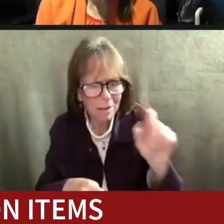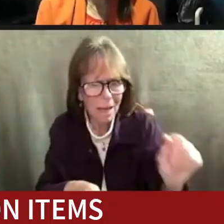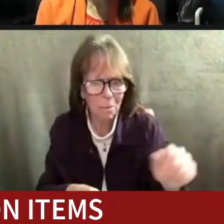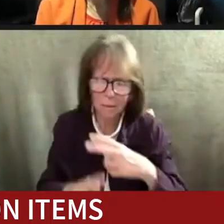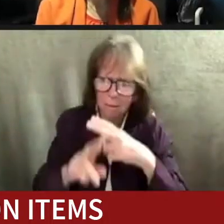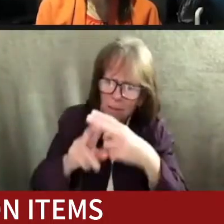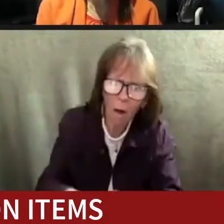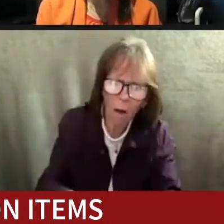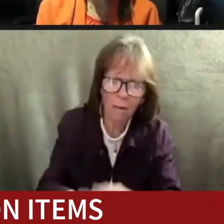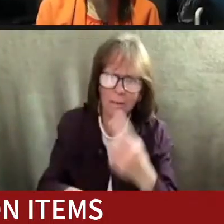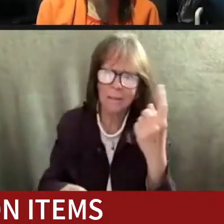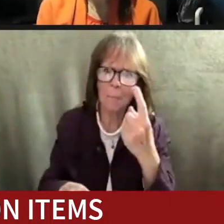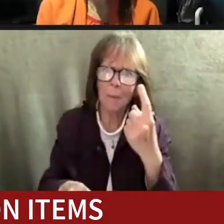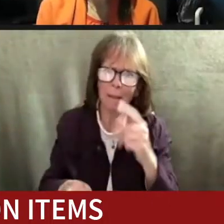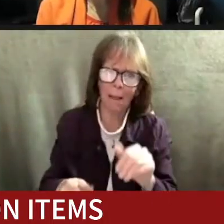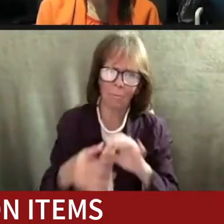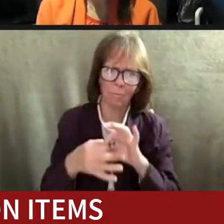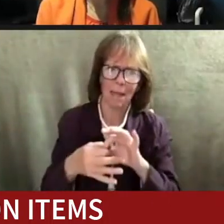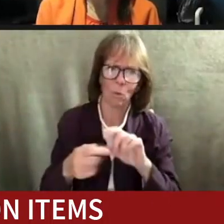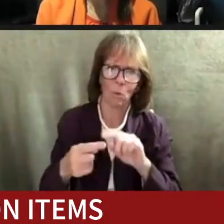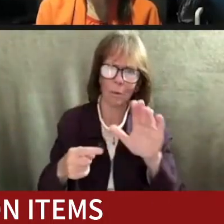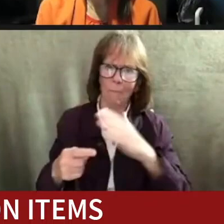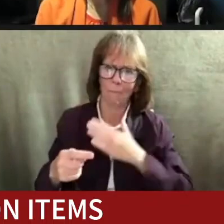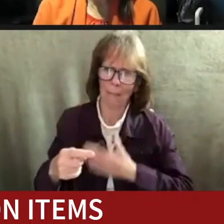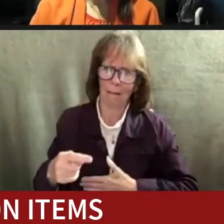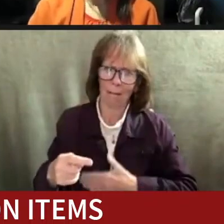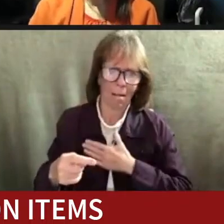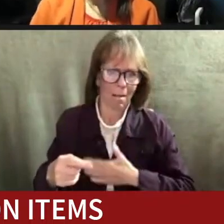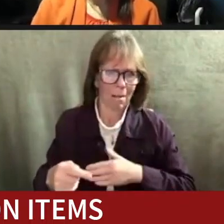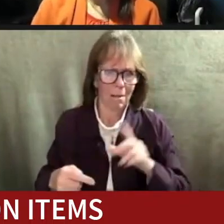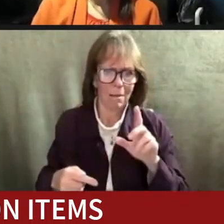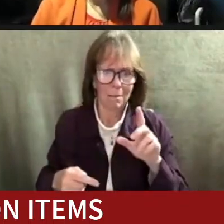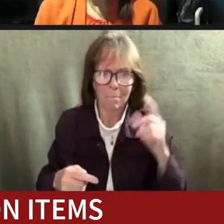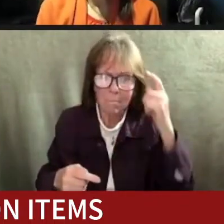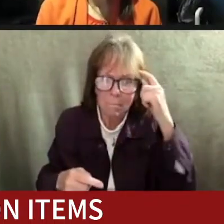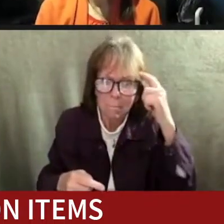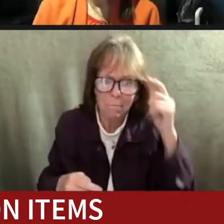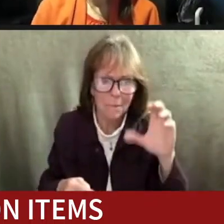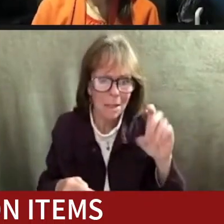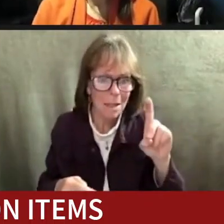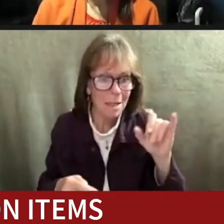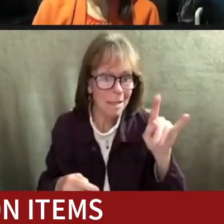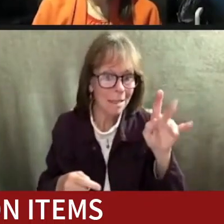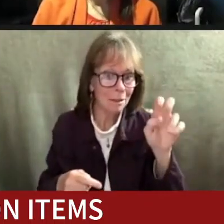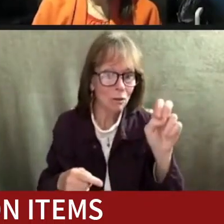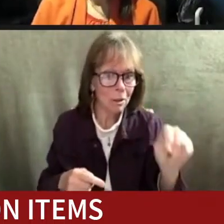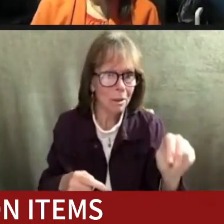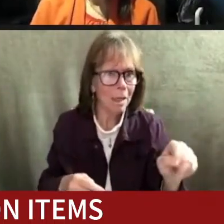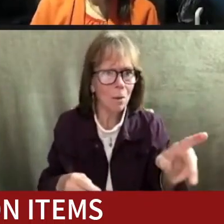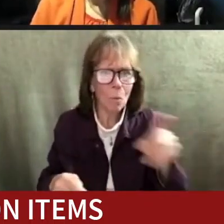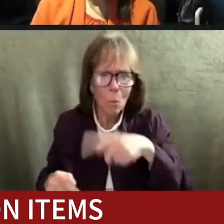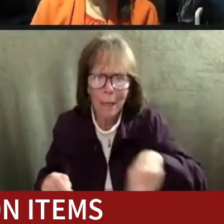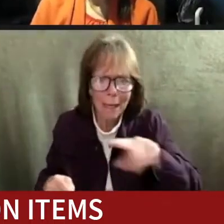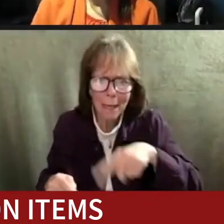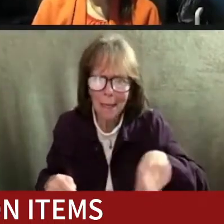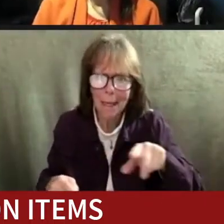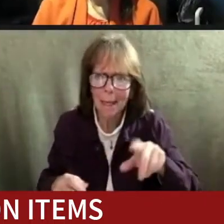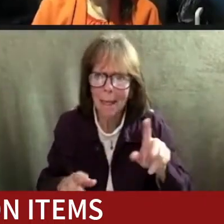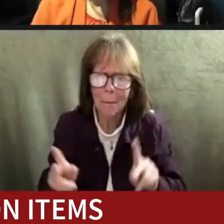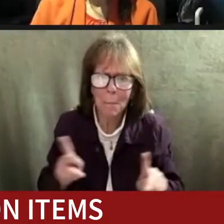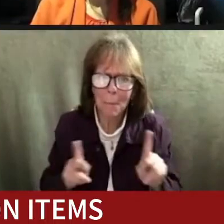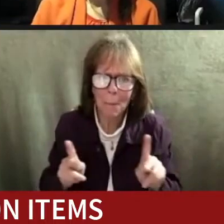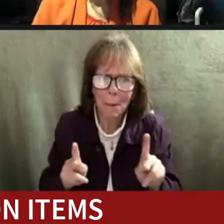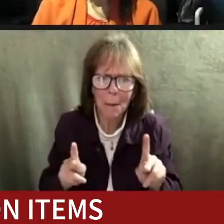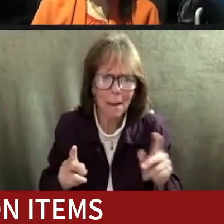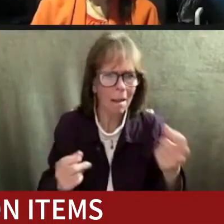to their condition, and how do we as individuals learn to process